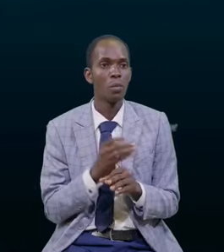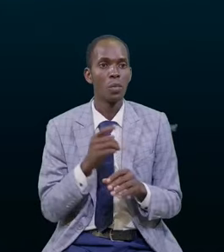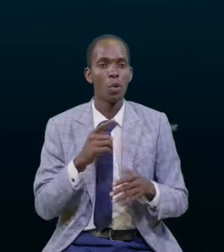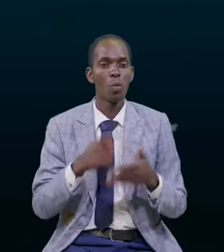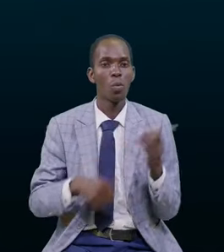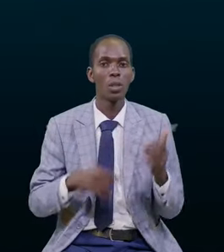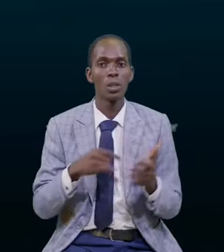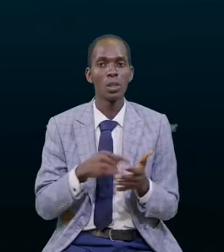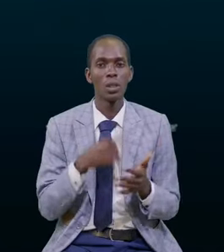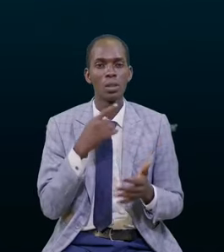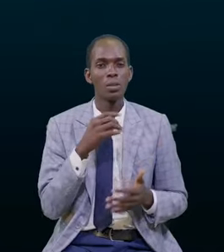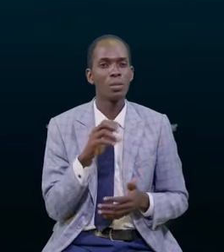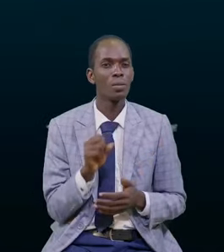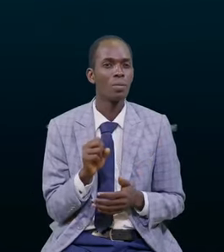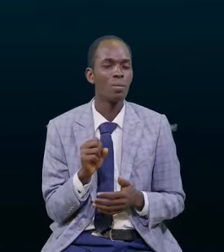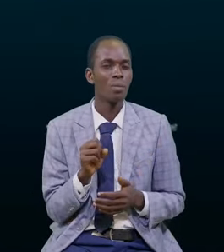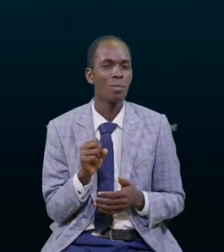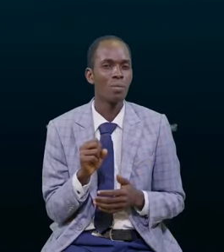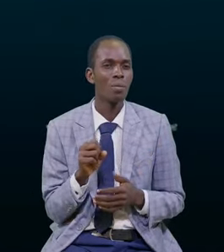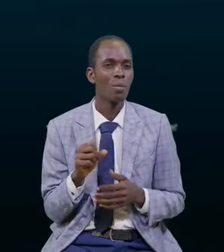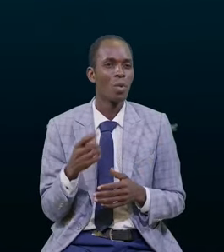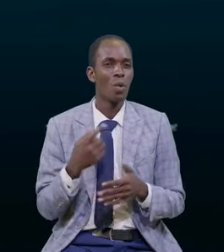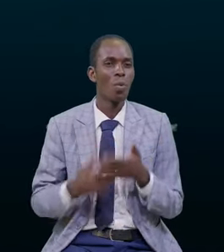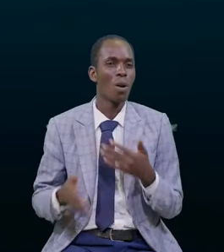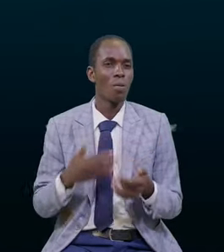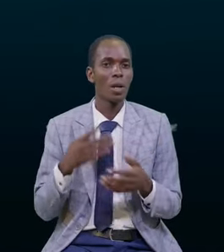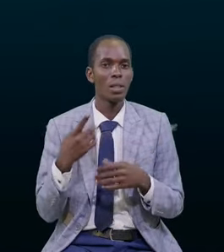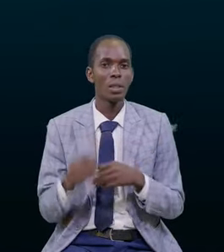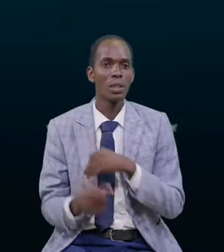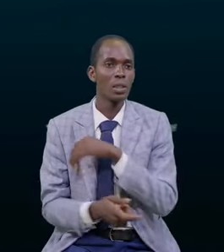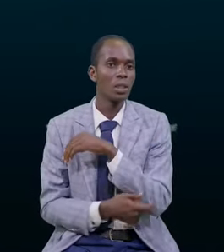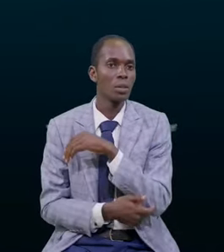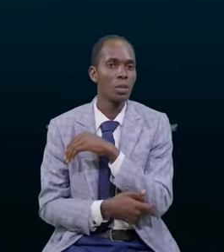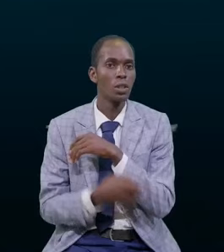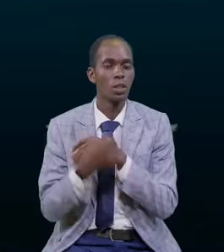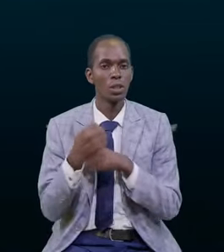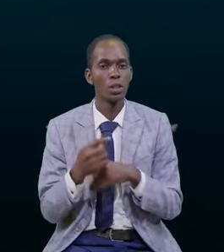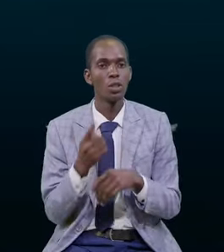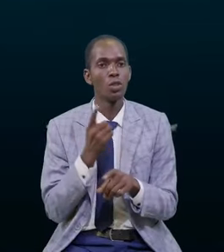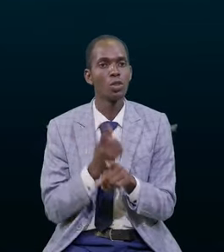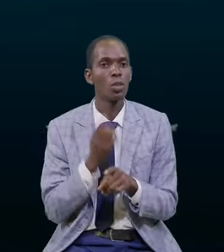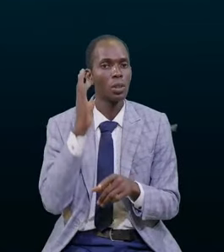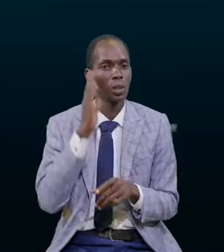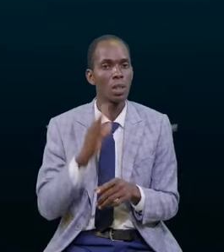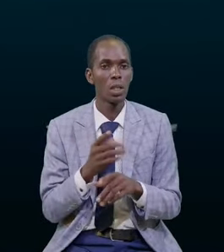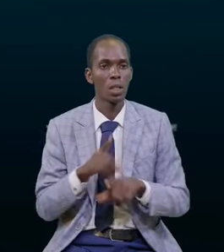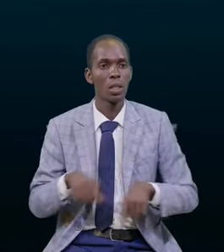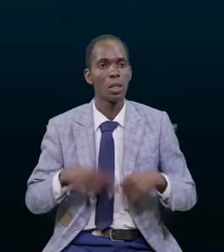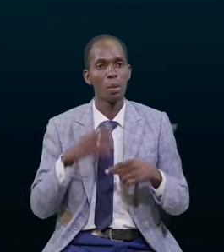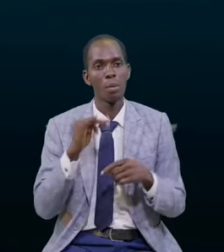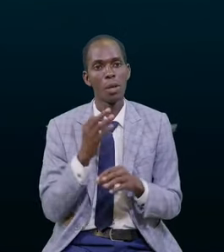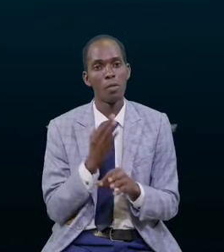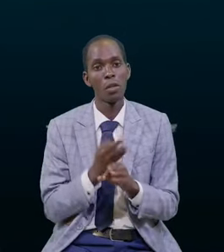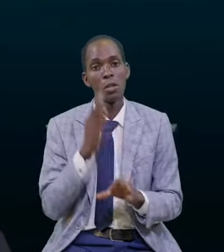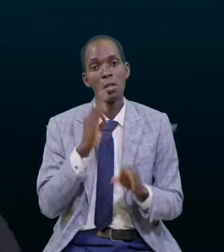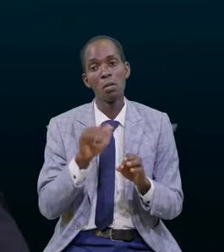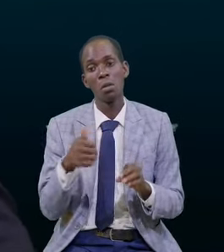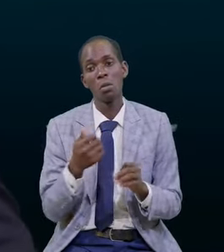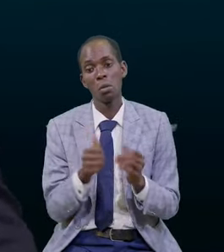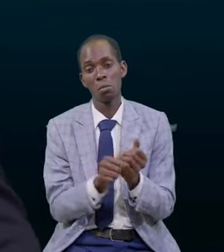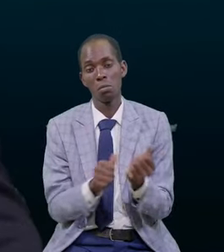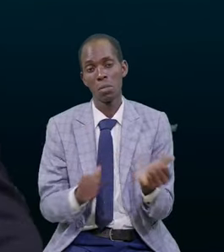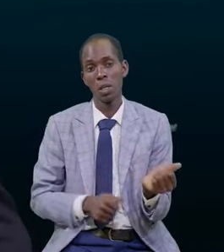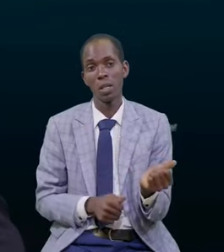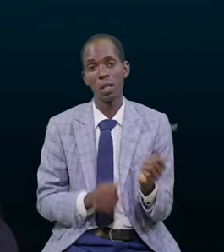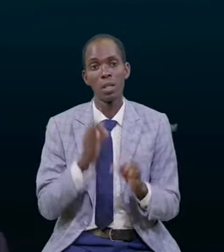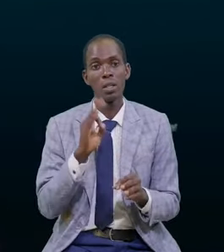terrible Temptation whatever it is the just shall live by faith but if any man draw back if any man draw